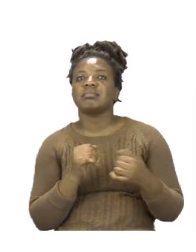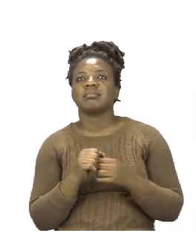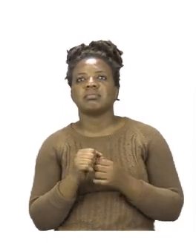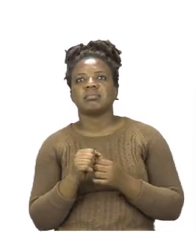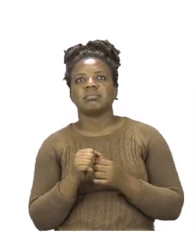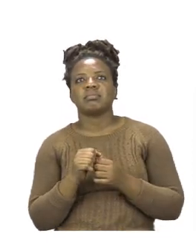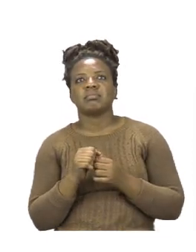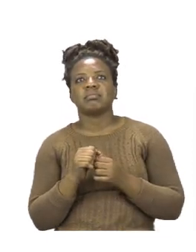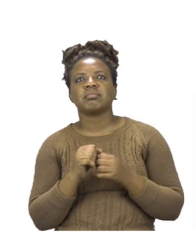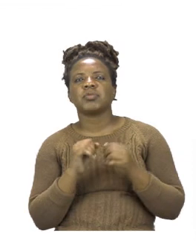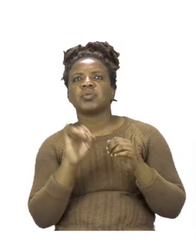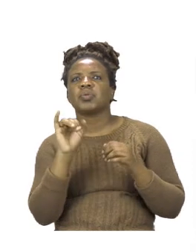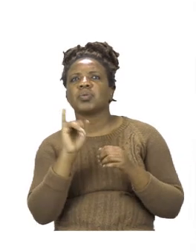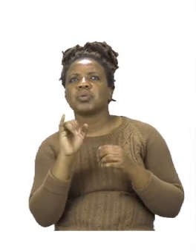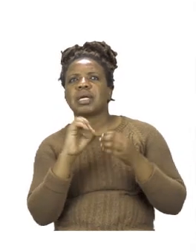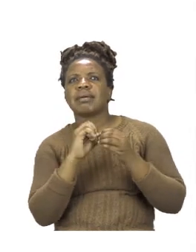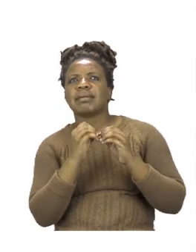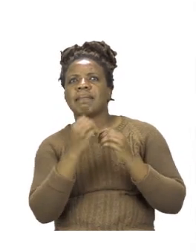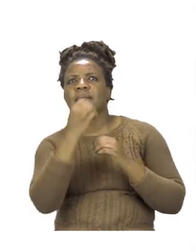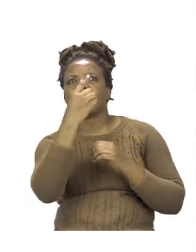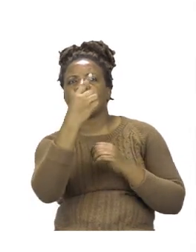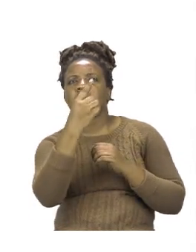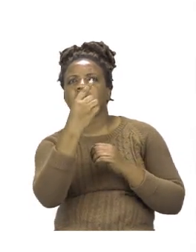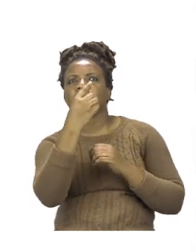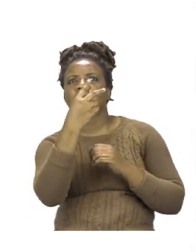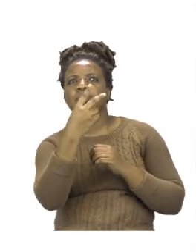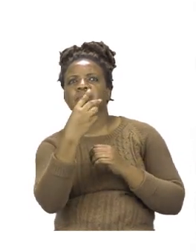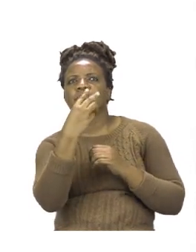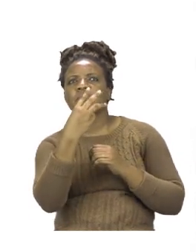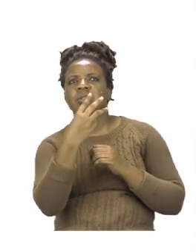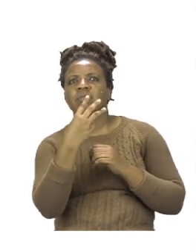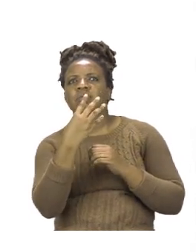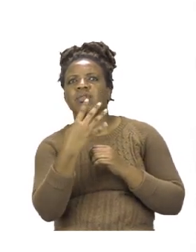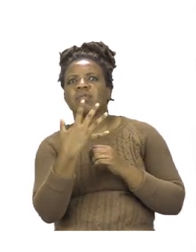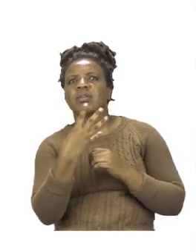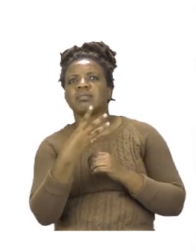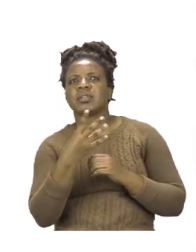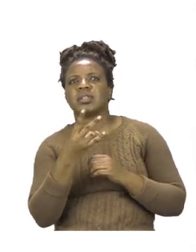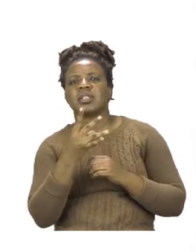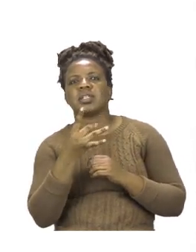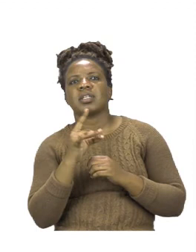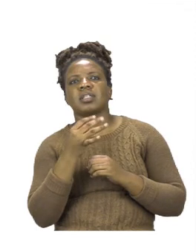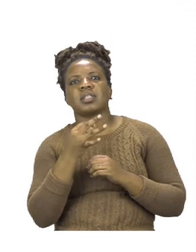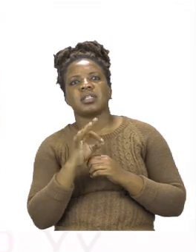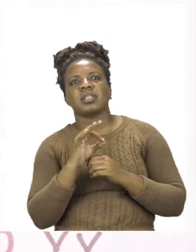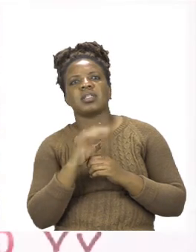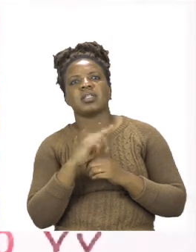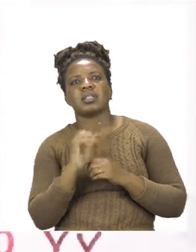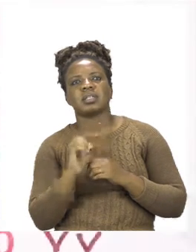these months and put them in the correct order. So let us start with the first month of the year. Let's take a look at the